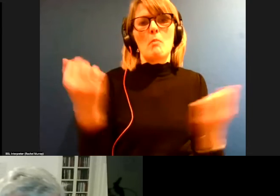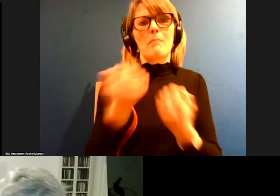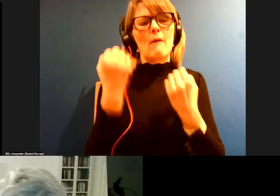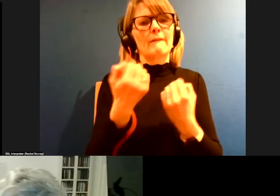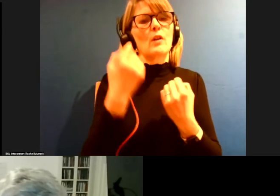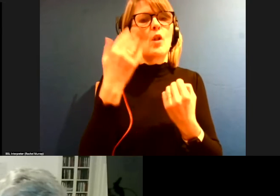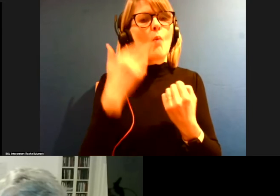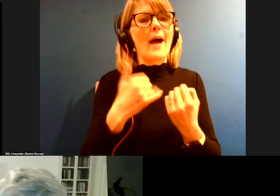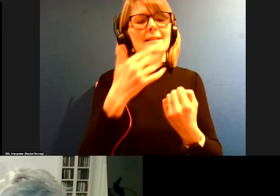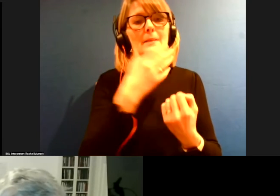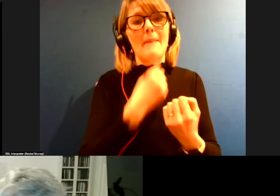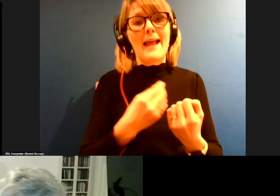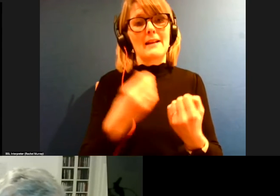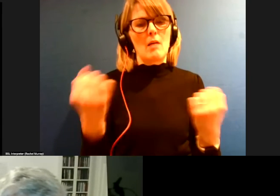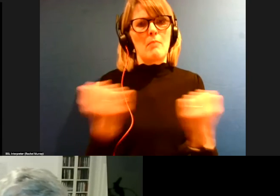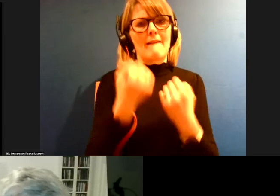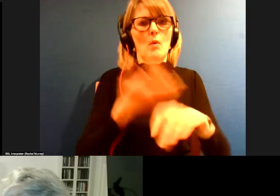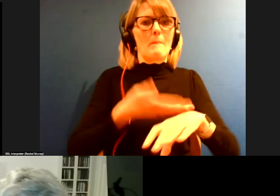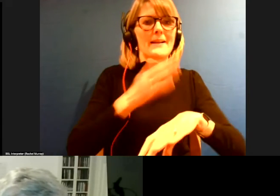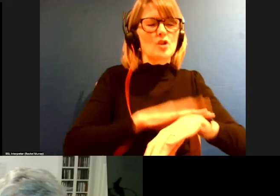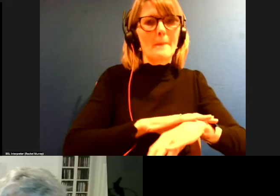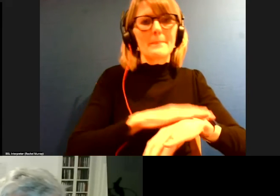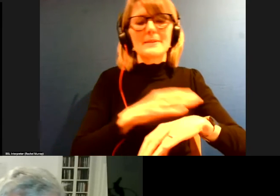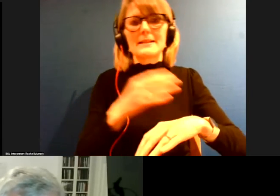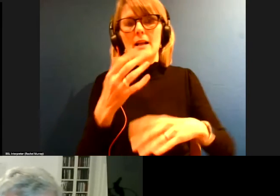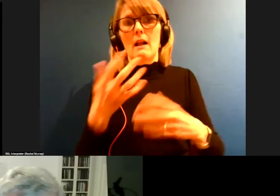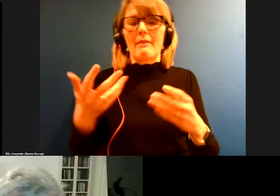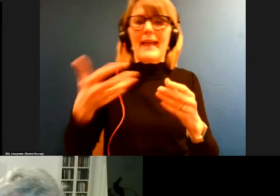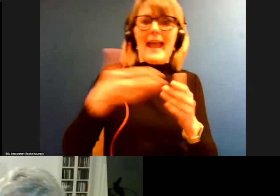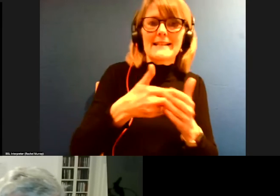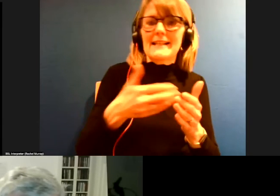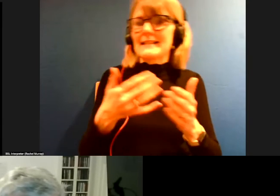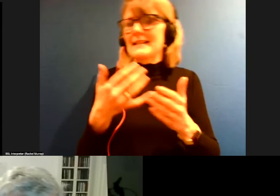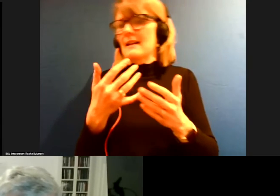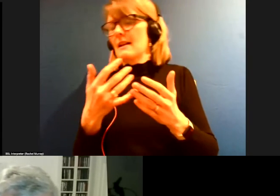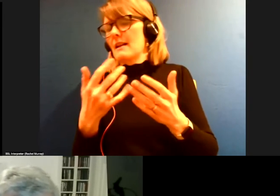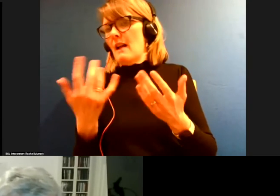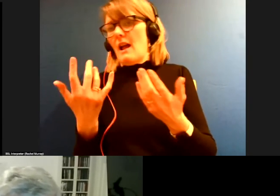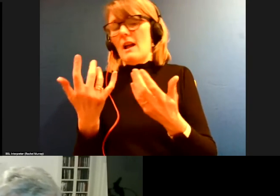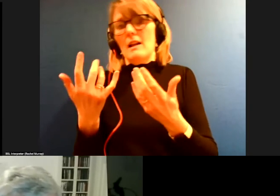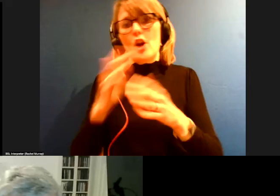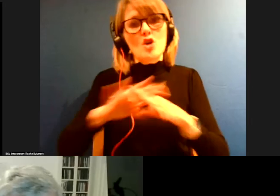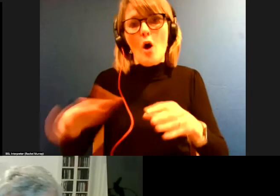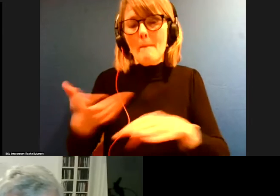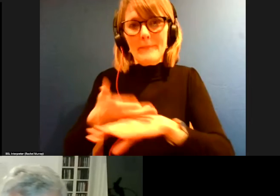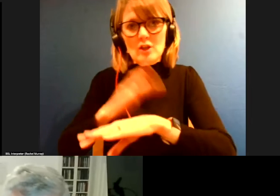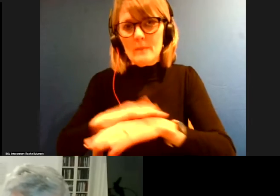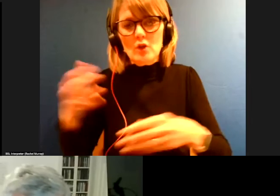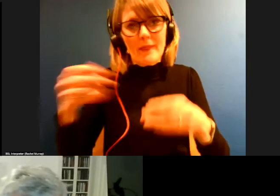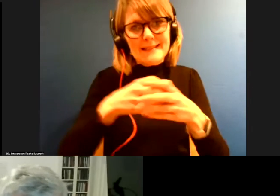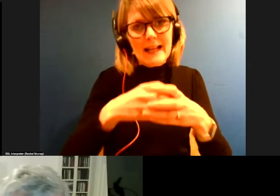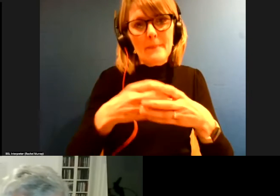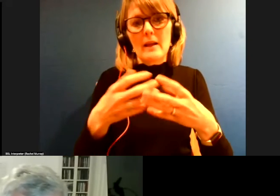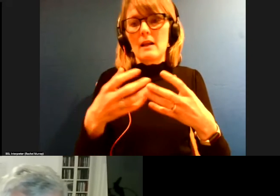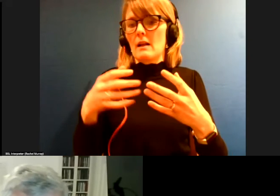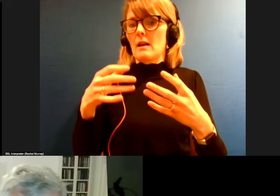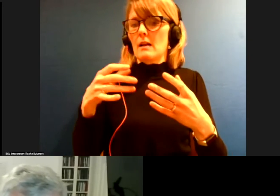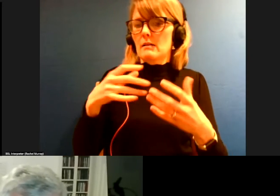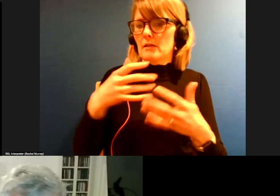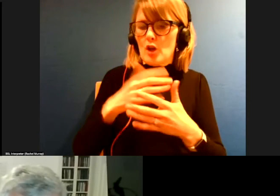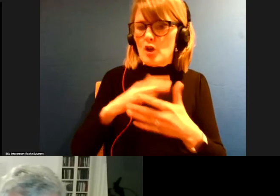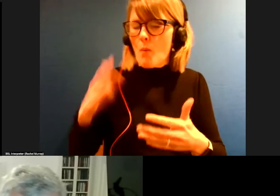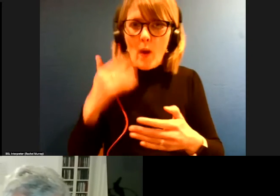added laity to the team, women, one person who was not white, but still that group held power. They invited